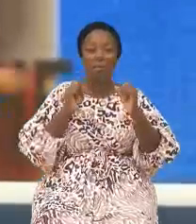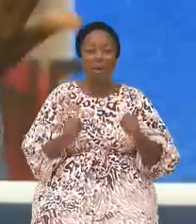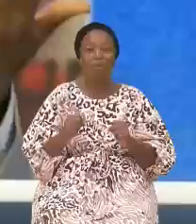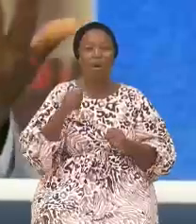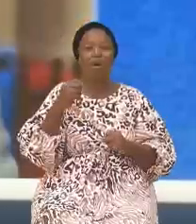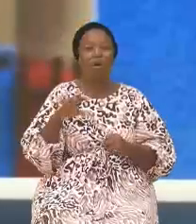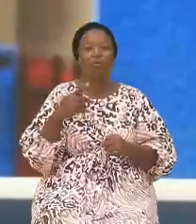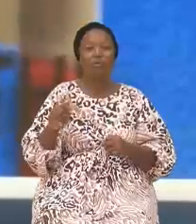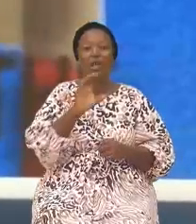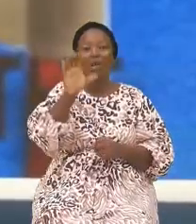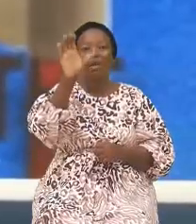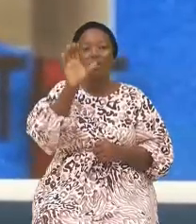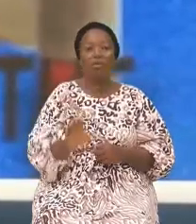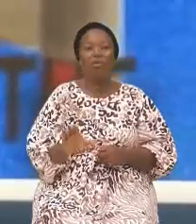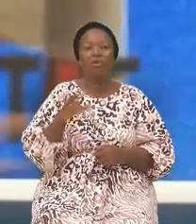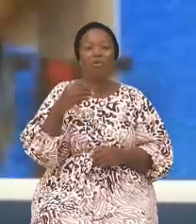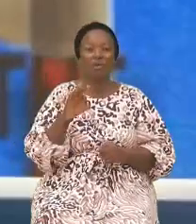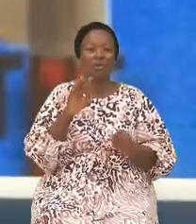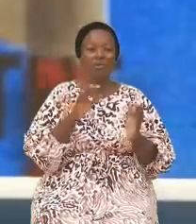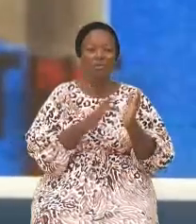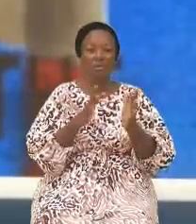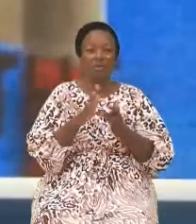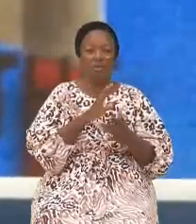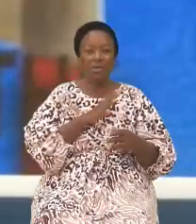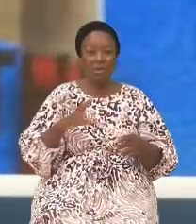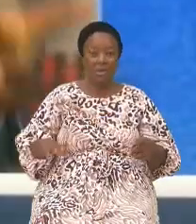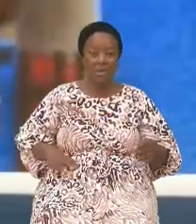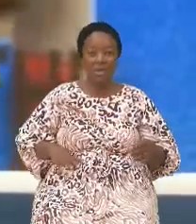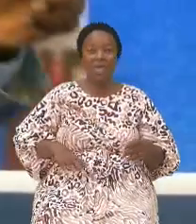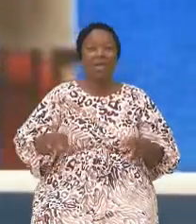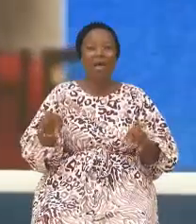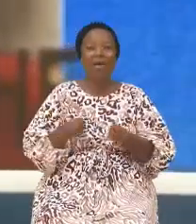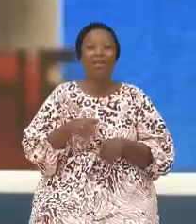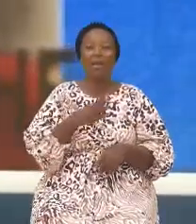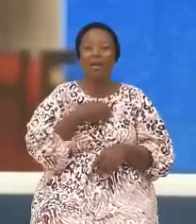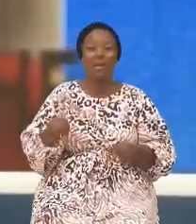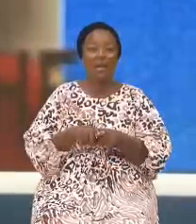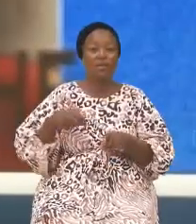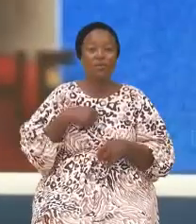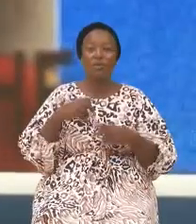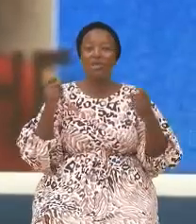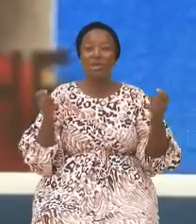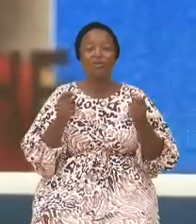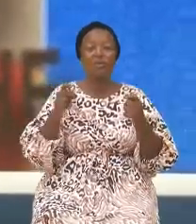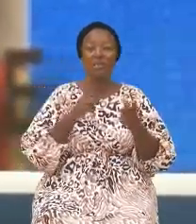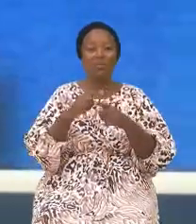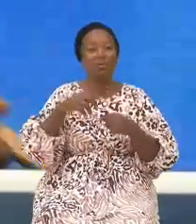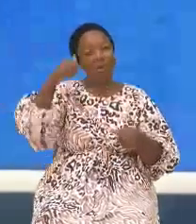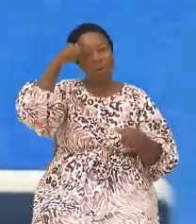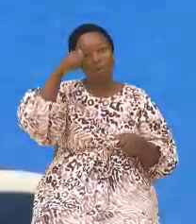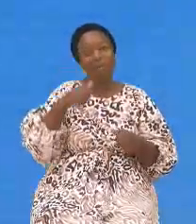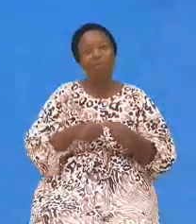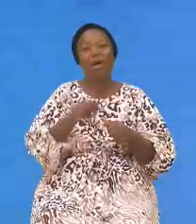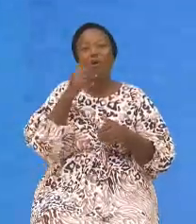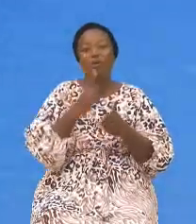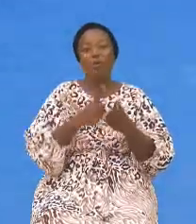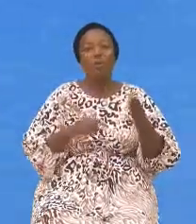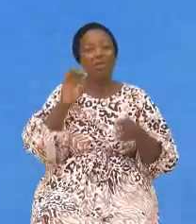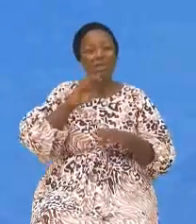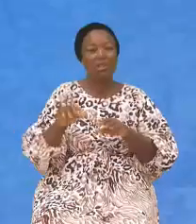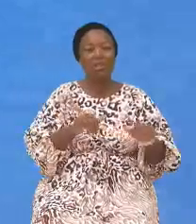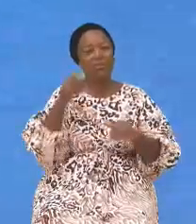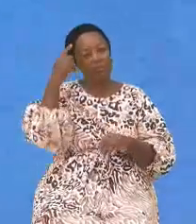the victory, the triumph, the power of the cross of Jesus Christ. And as we